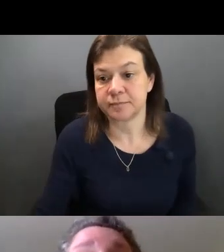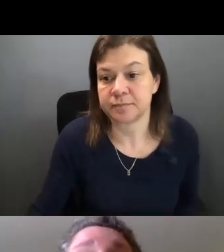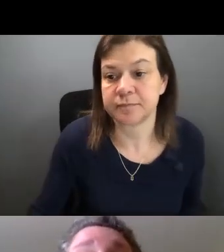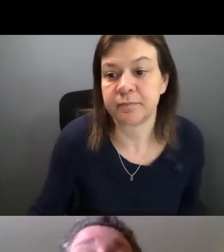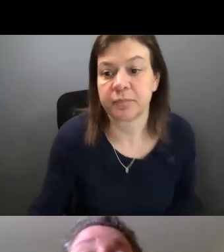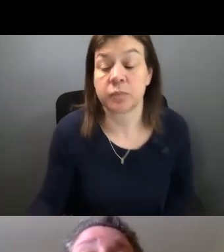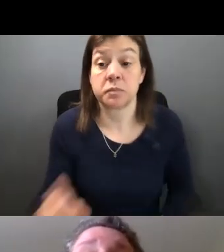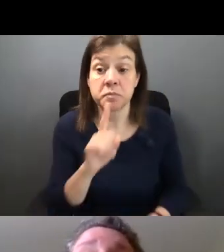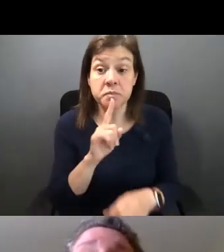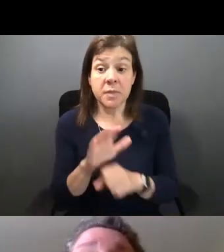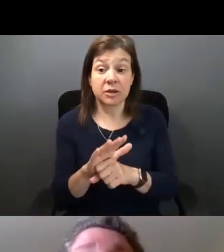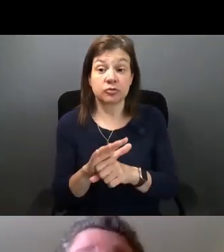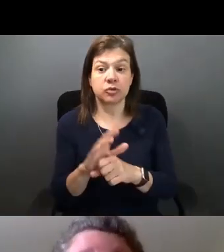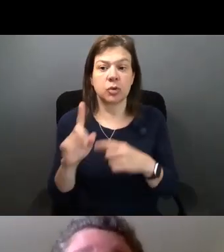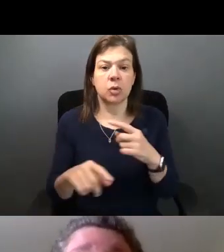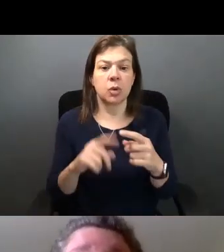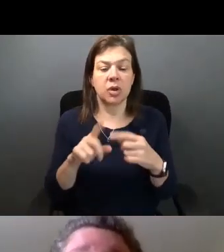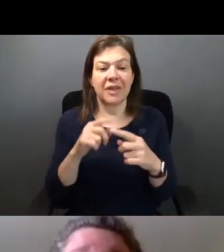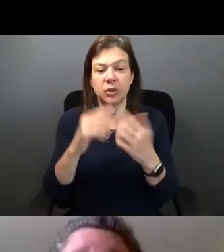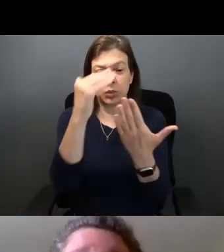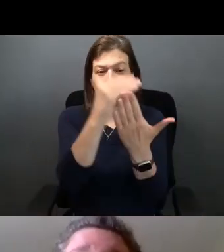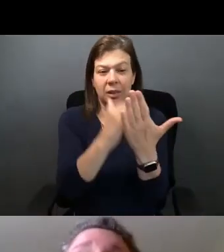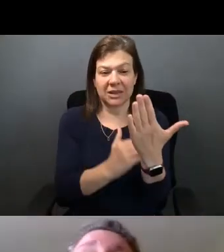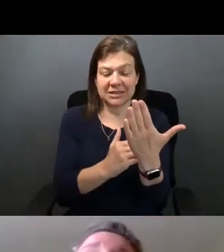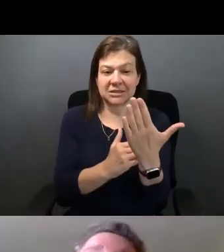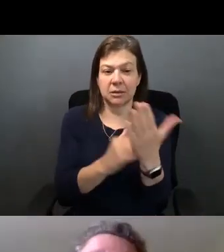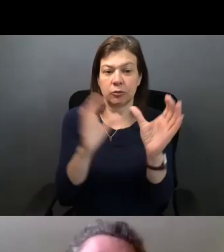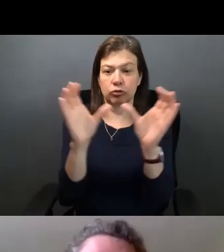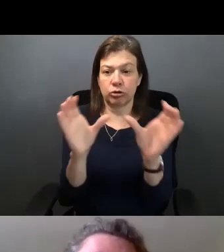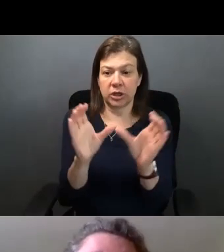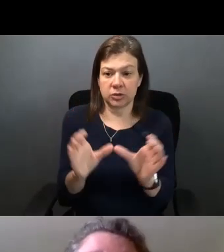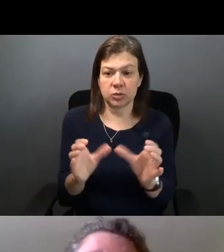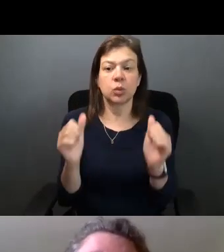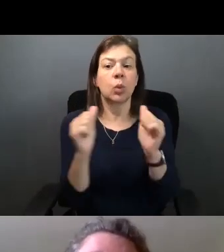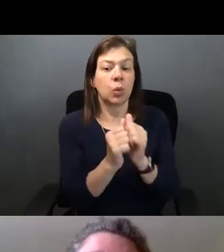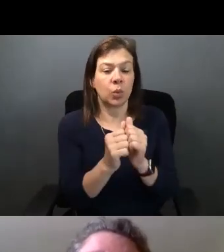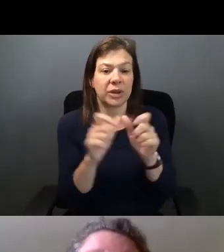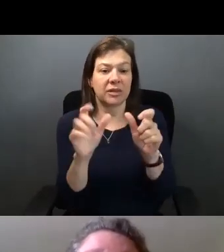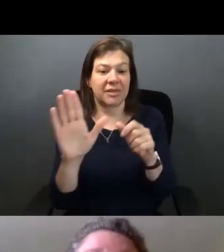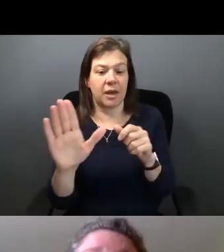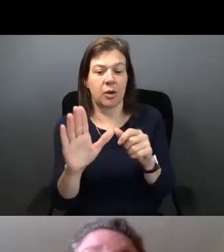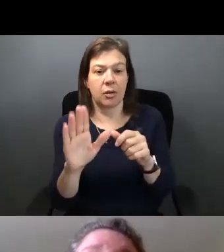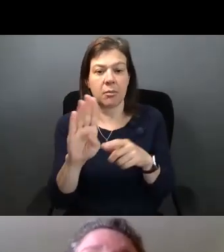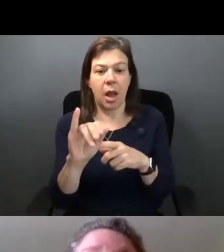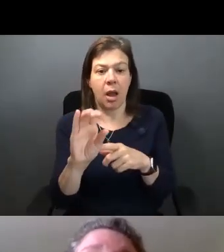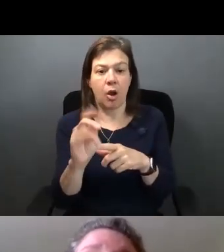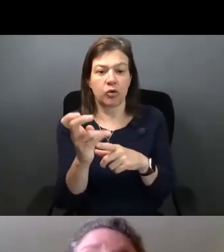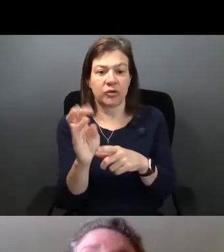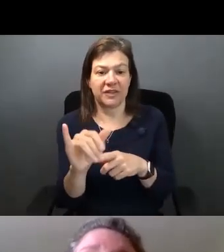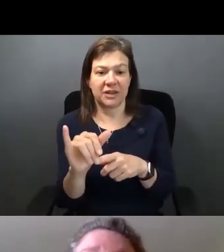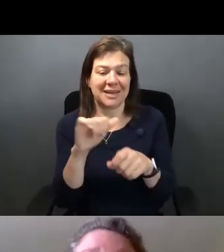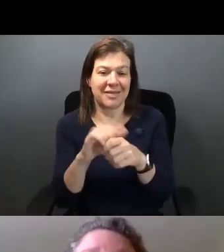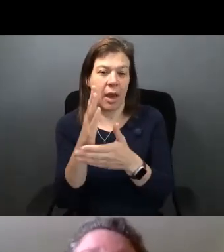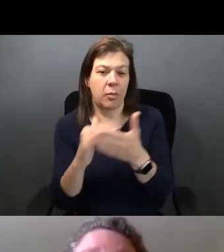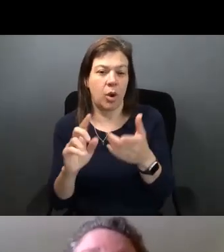make sure that that you list the credentials with the person's biography in that section of